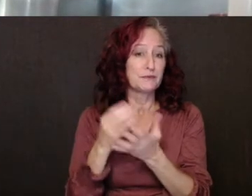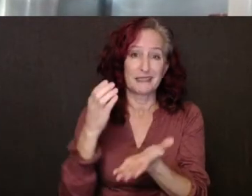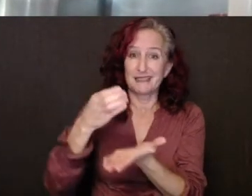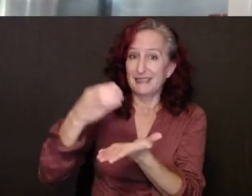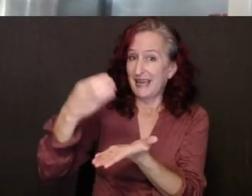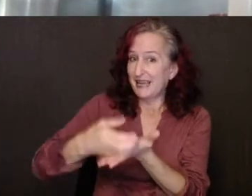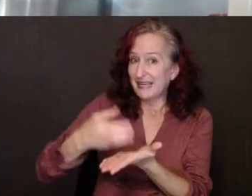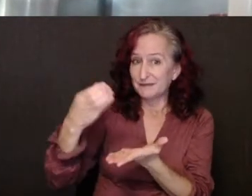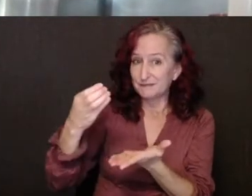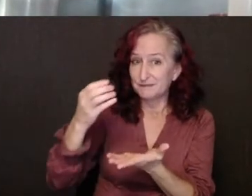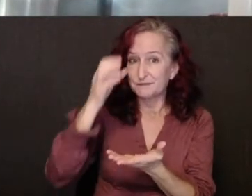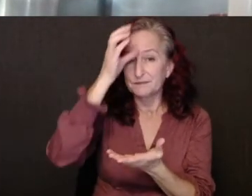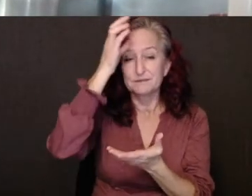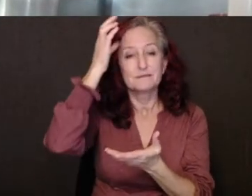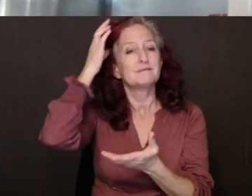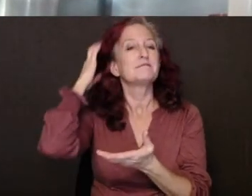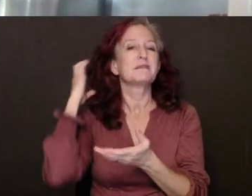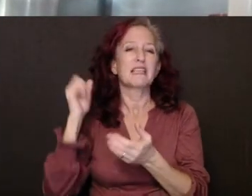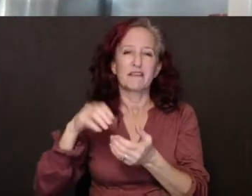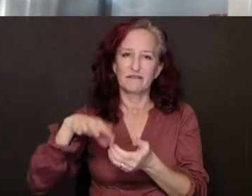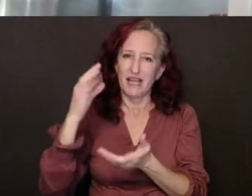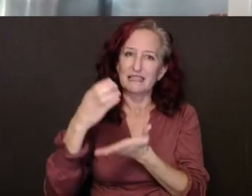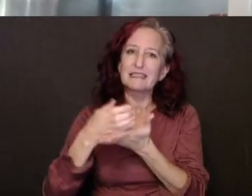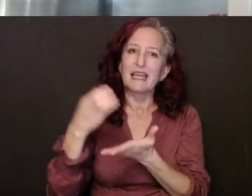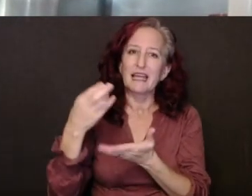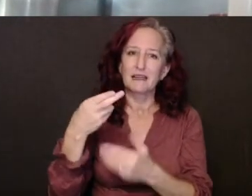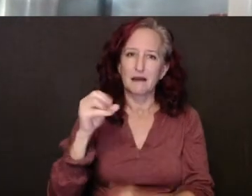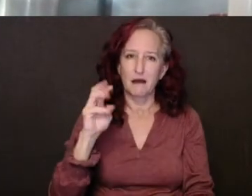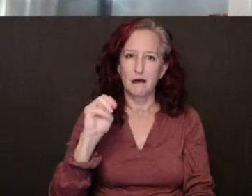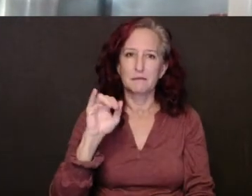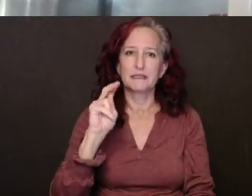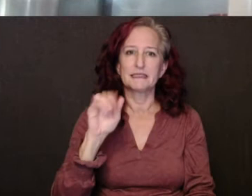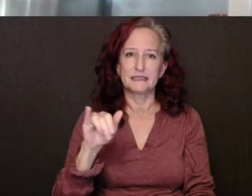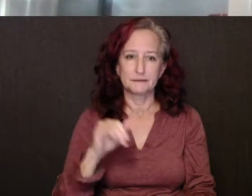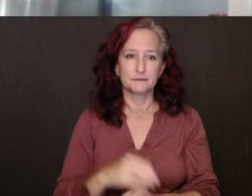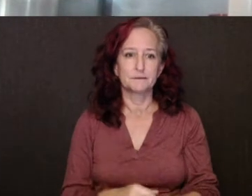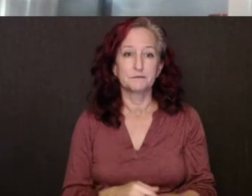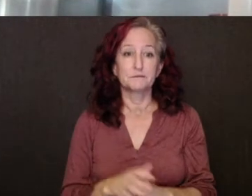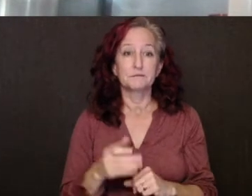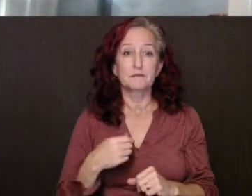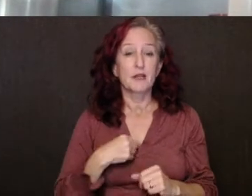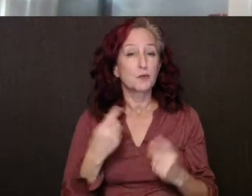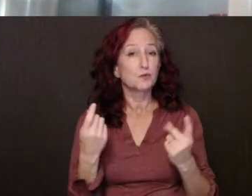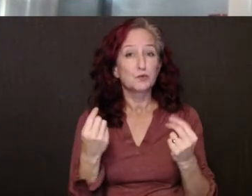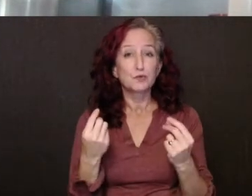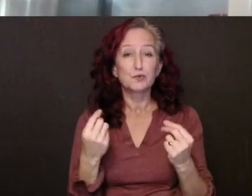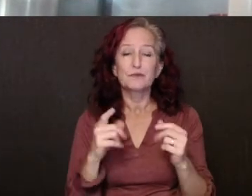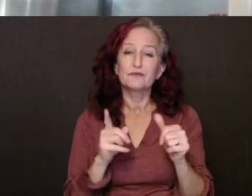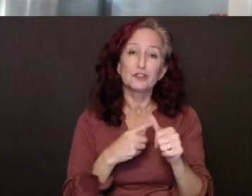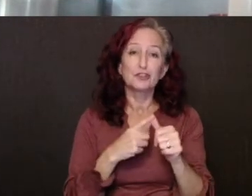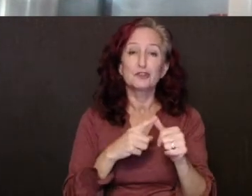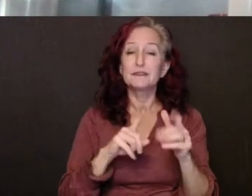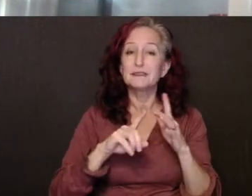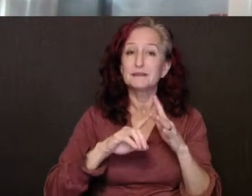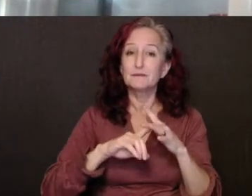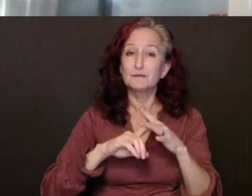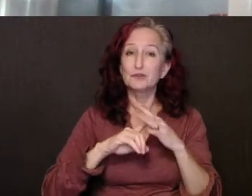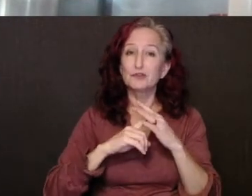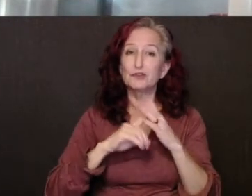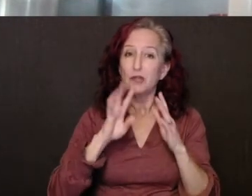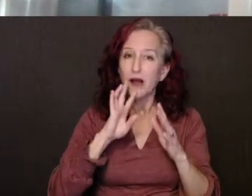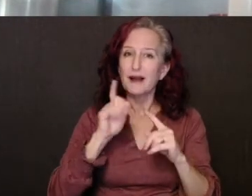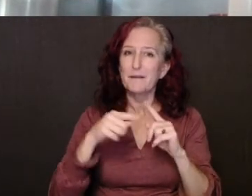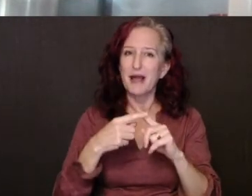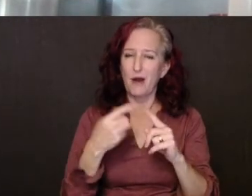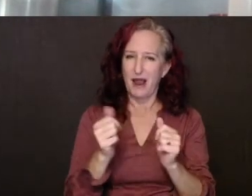purchase it in the stores. If not, you're more than welcome to go ahead and purchase it in